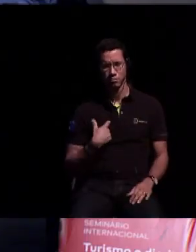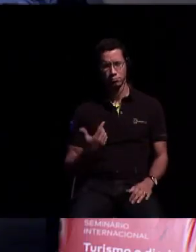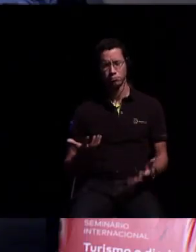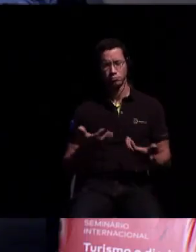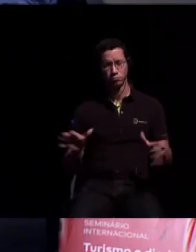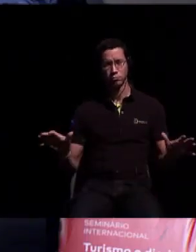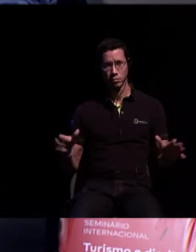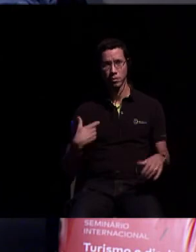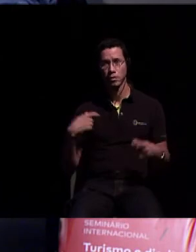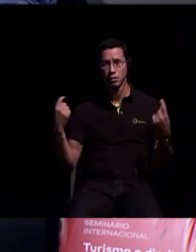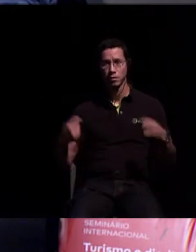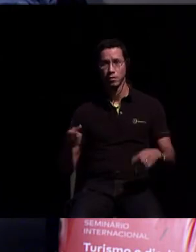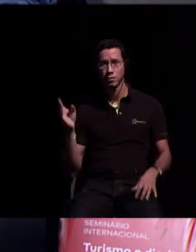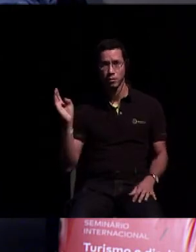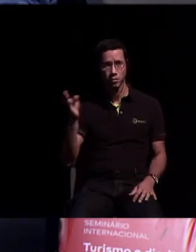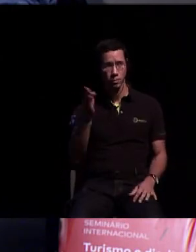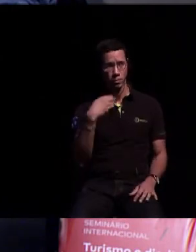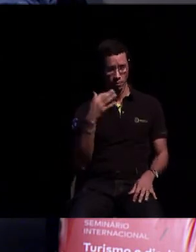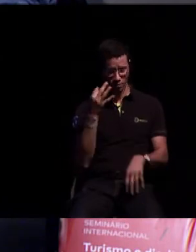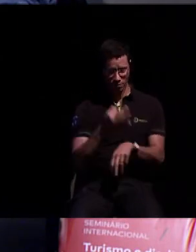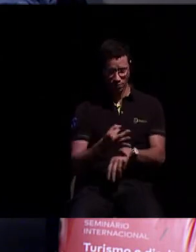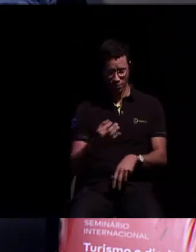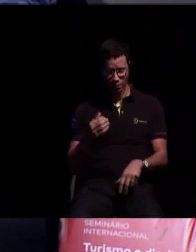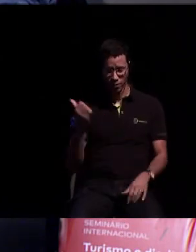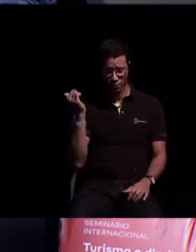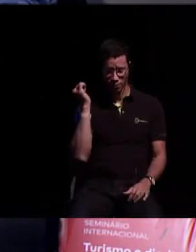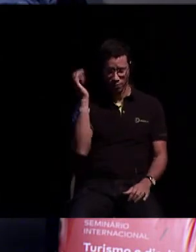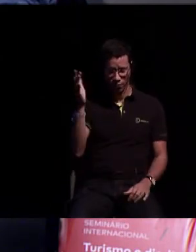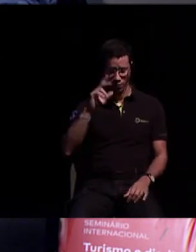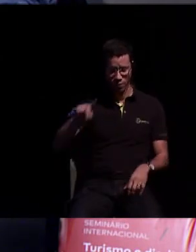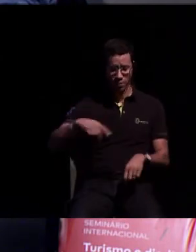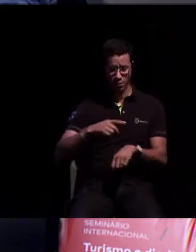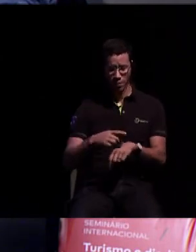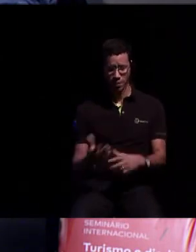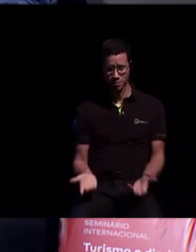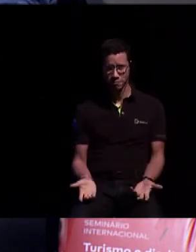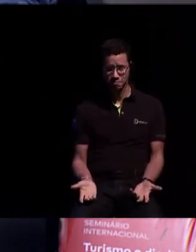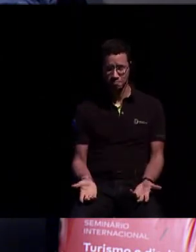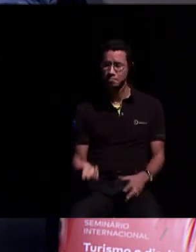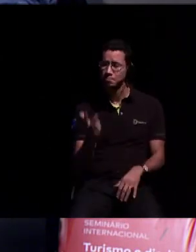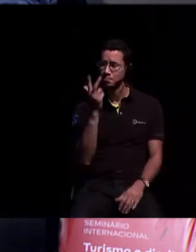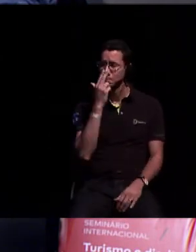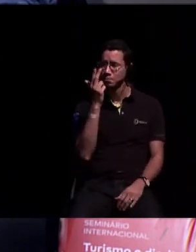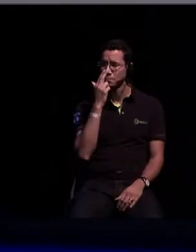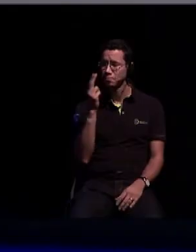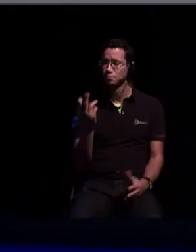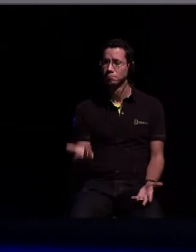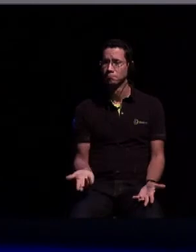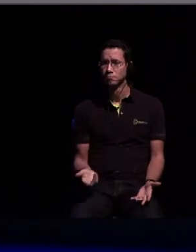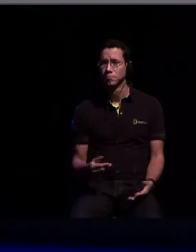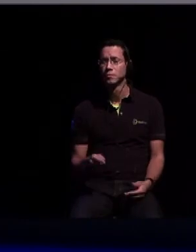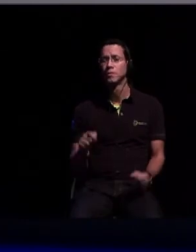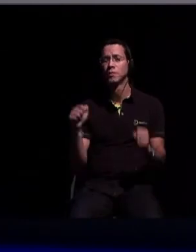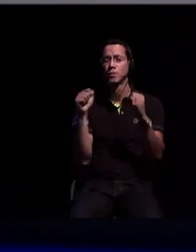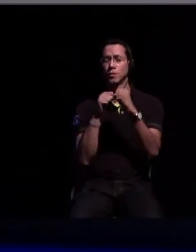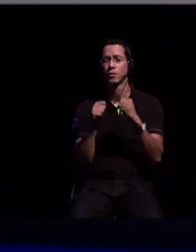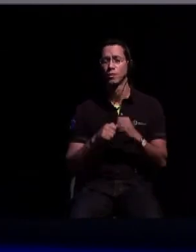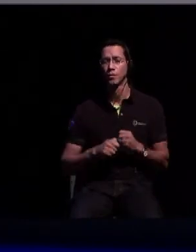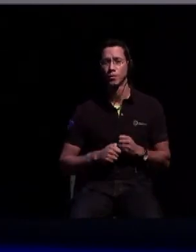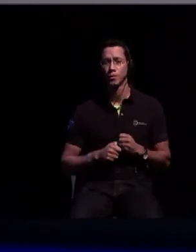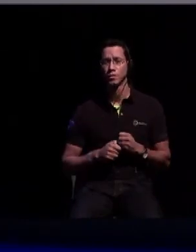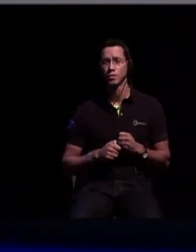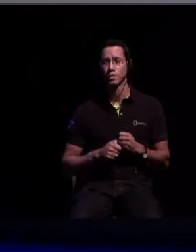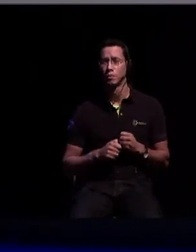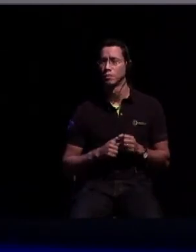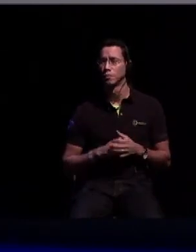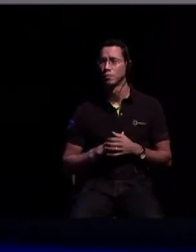international holiday. There's bragging rights in that. That's what I think we're up against. We're up against a culture. So there's no need to think about international